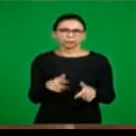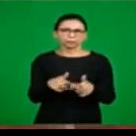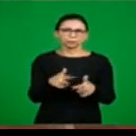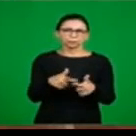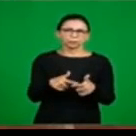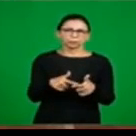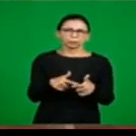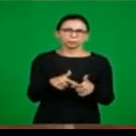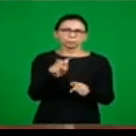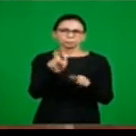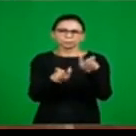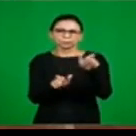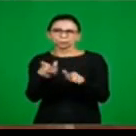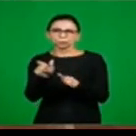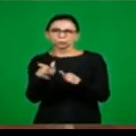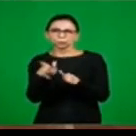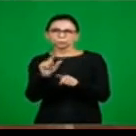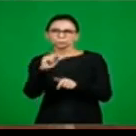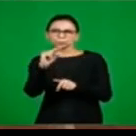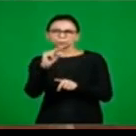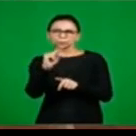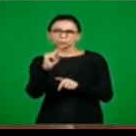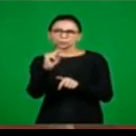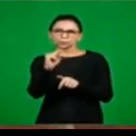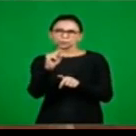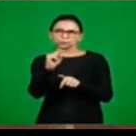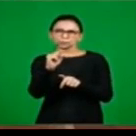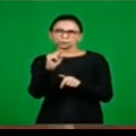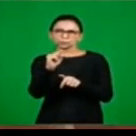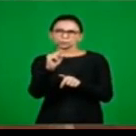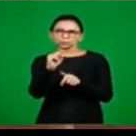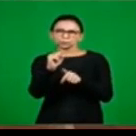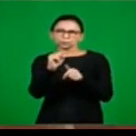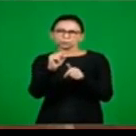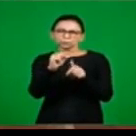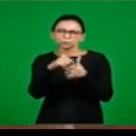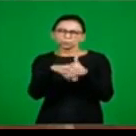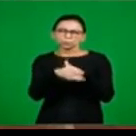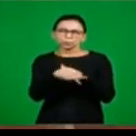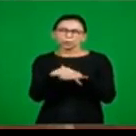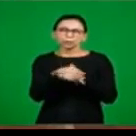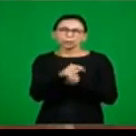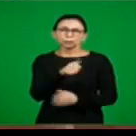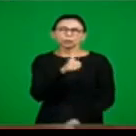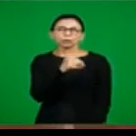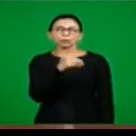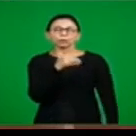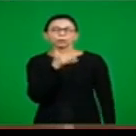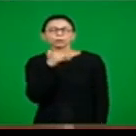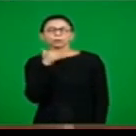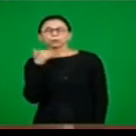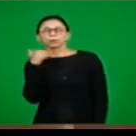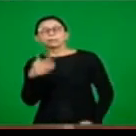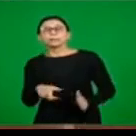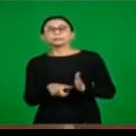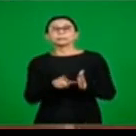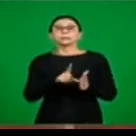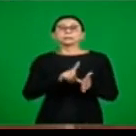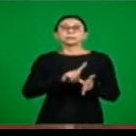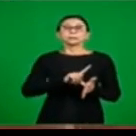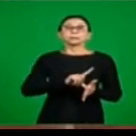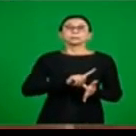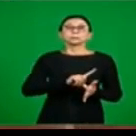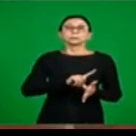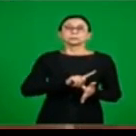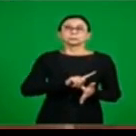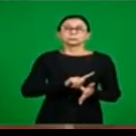Because they are people. They keep a little bit until the day they die. Just before they die,